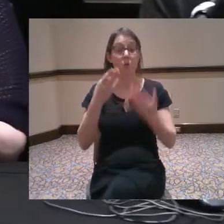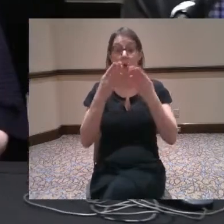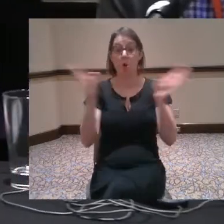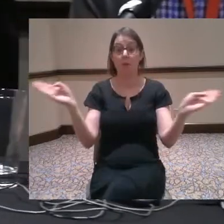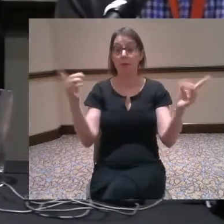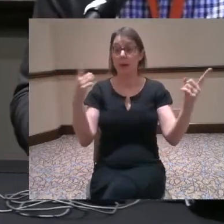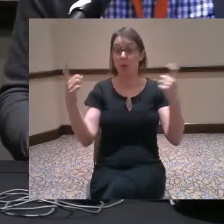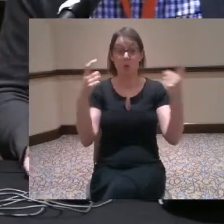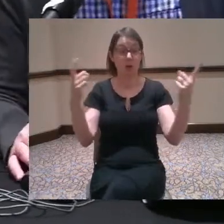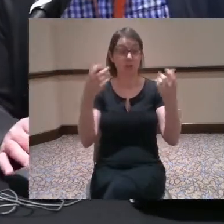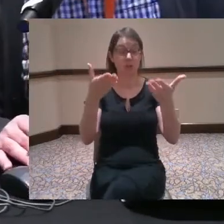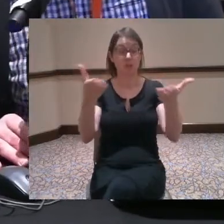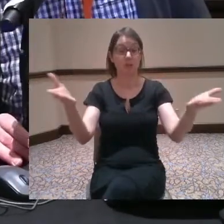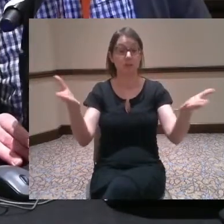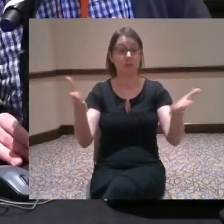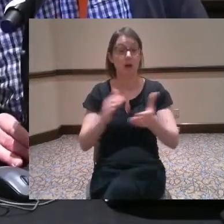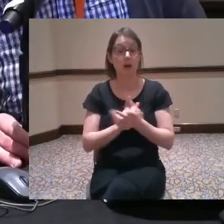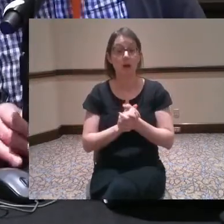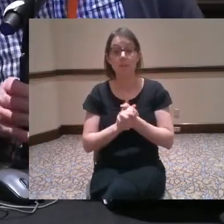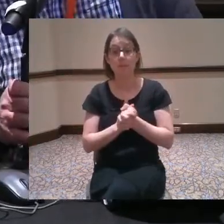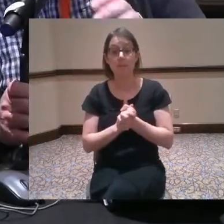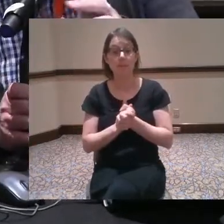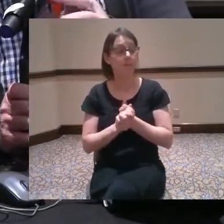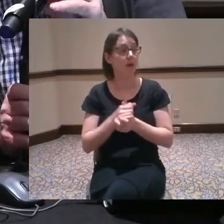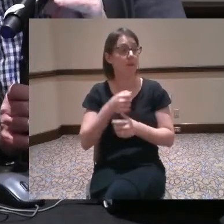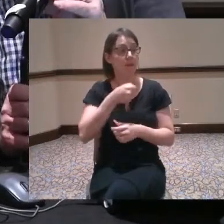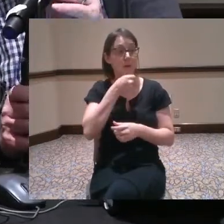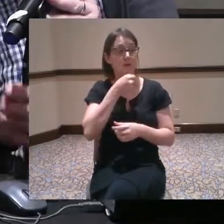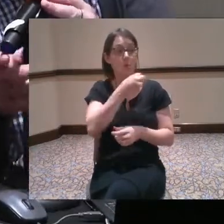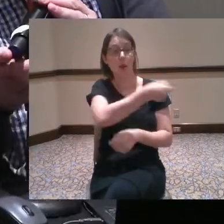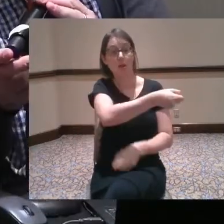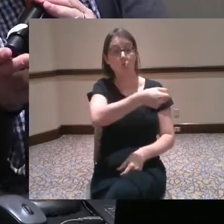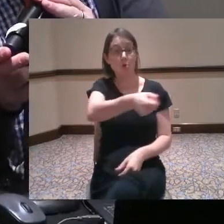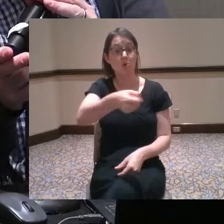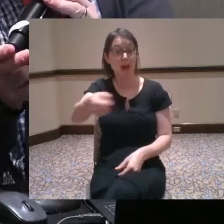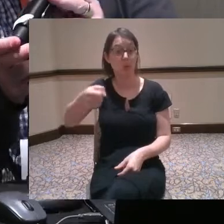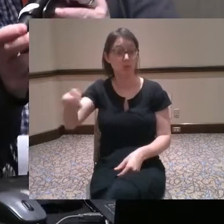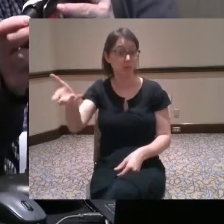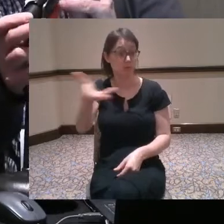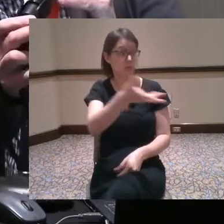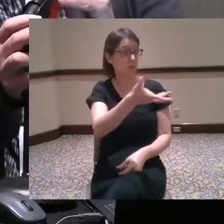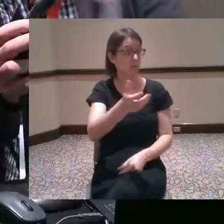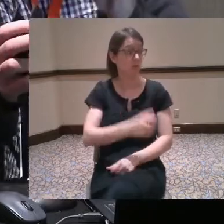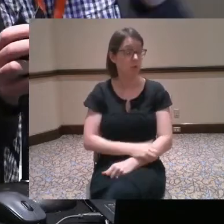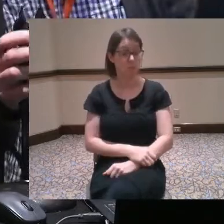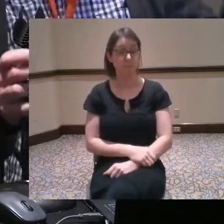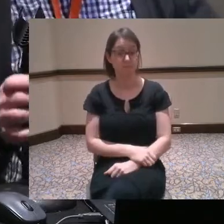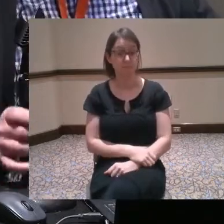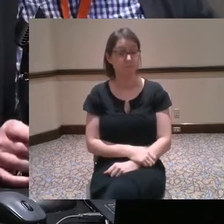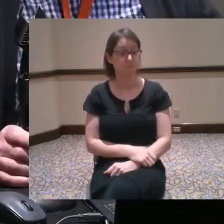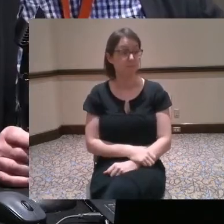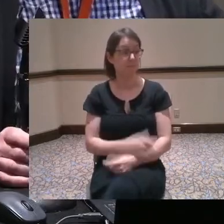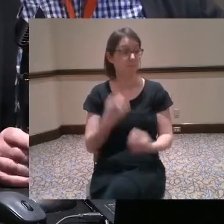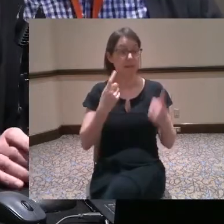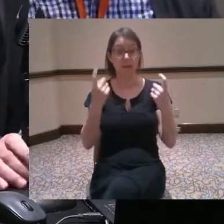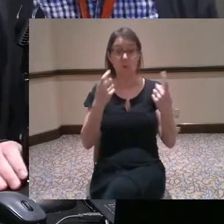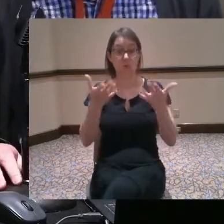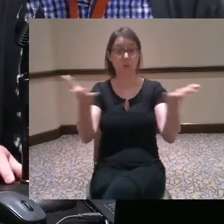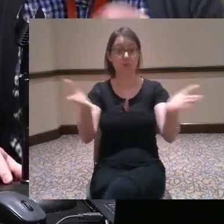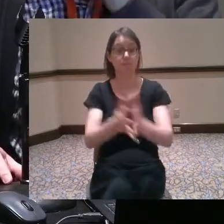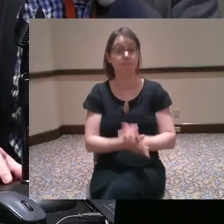open up to questions if anyone's got them. I think we've got to run around with the mic. Do you want to do that? Okay. If anyone's got